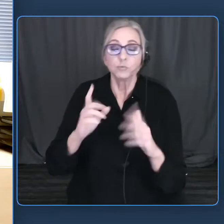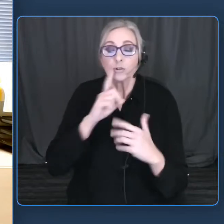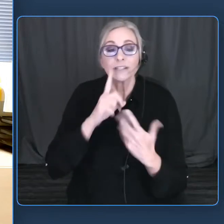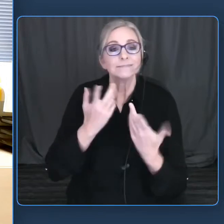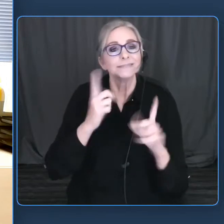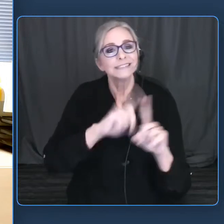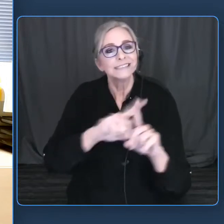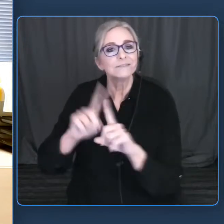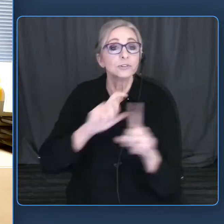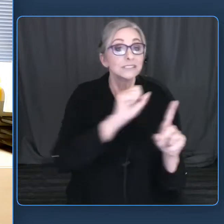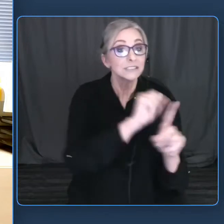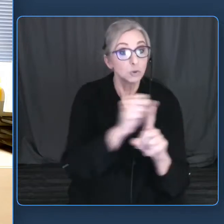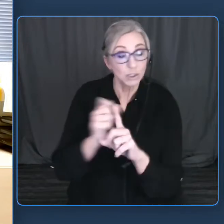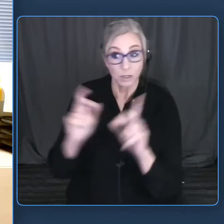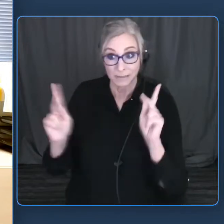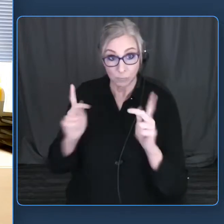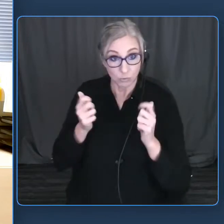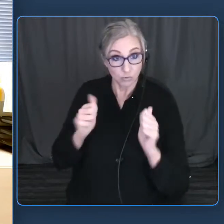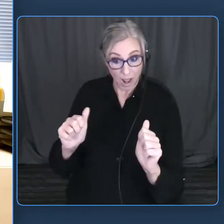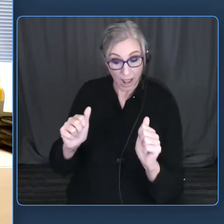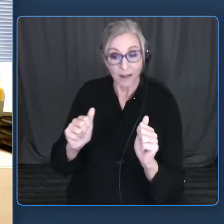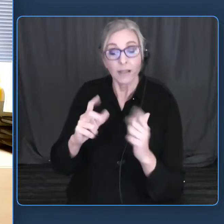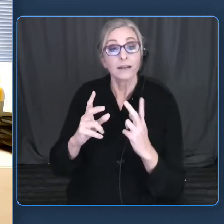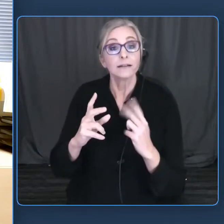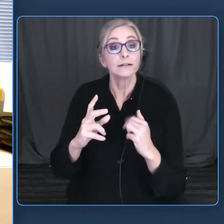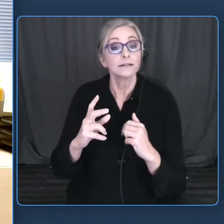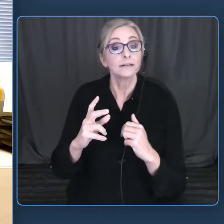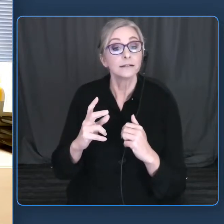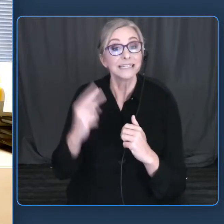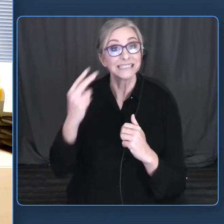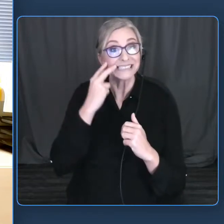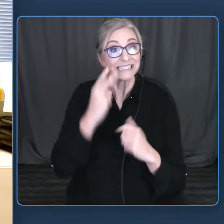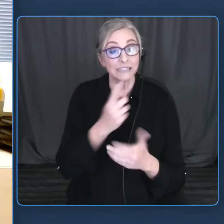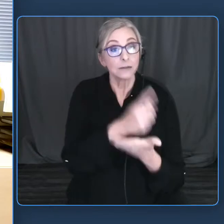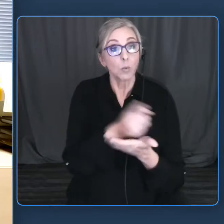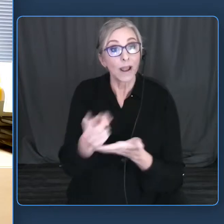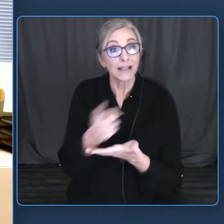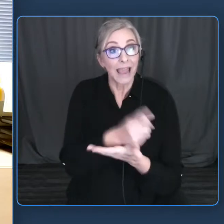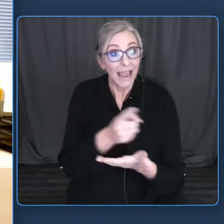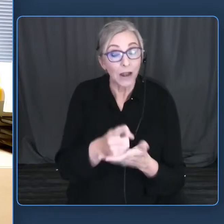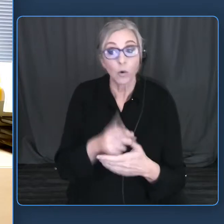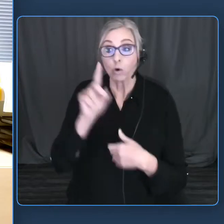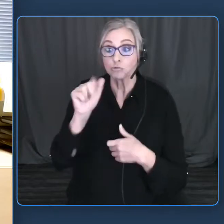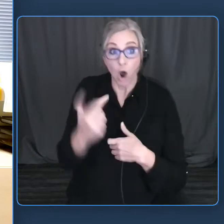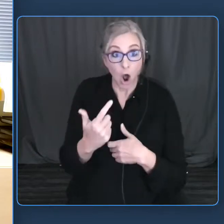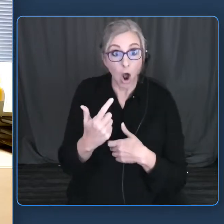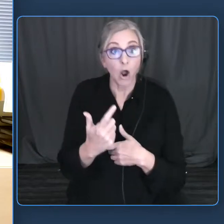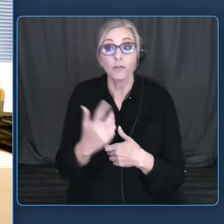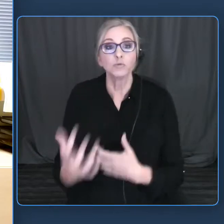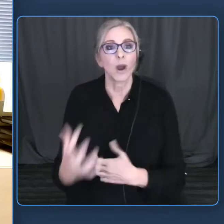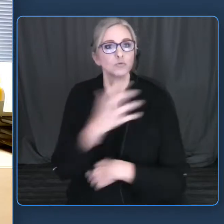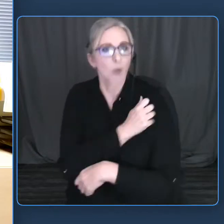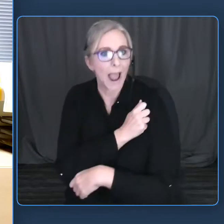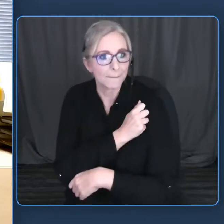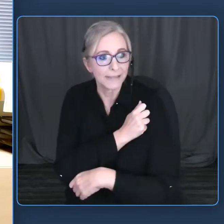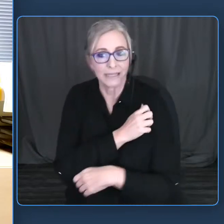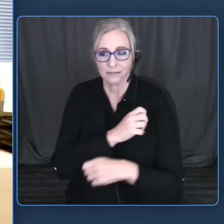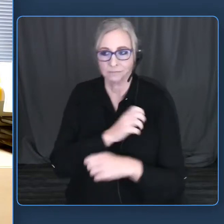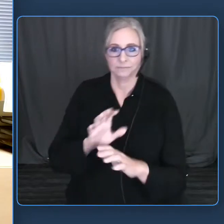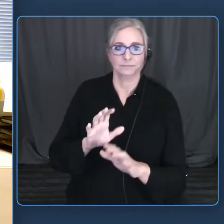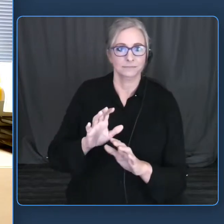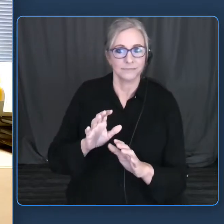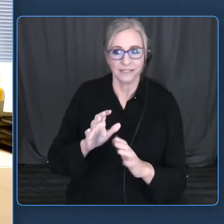be in different situations and people will try to, they see the white cane or they see the dog and they try to grab me